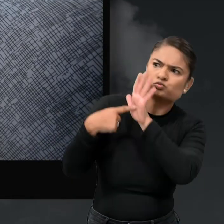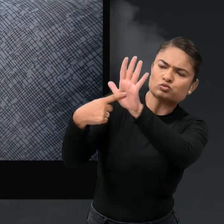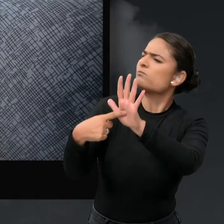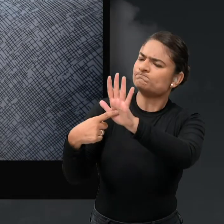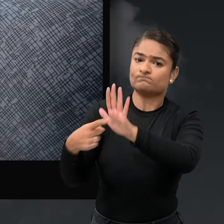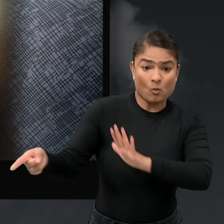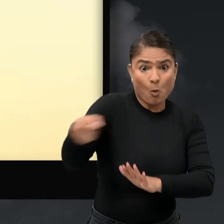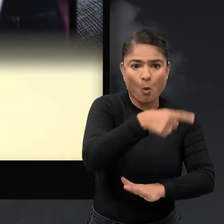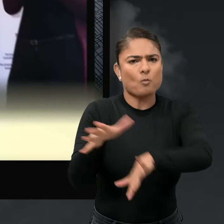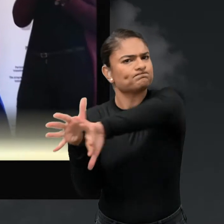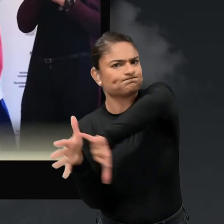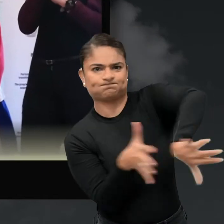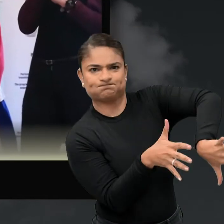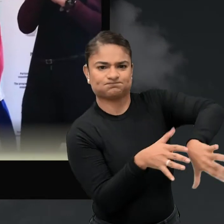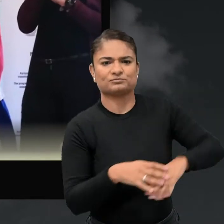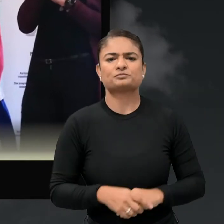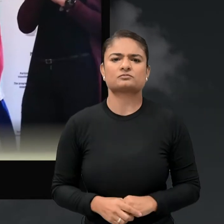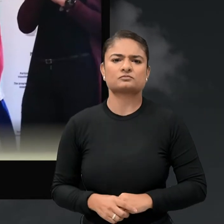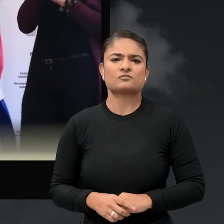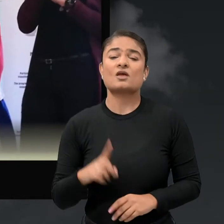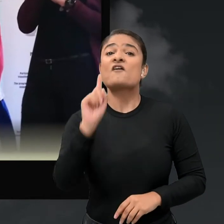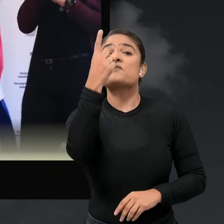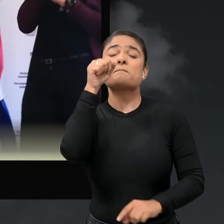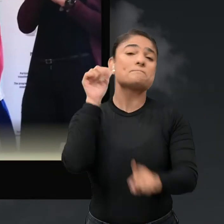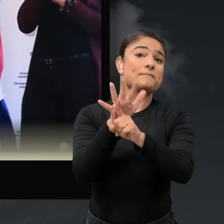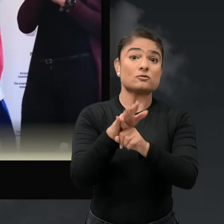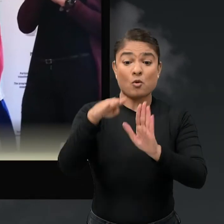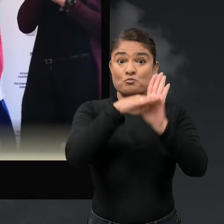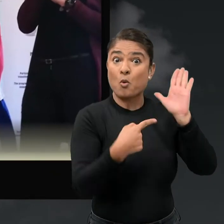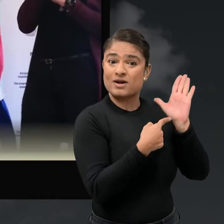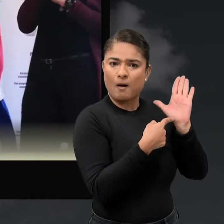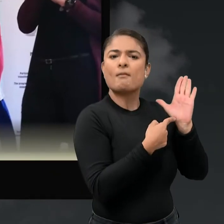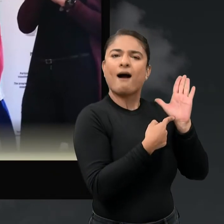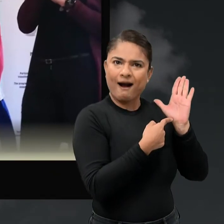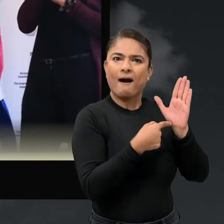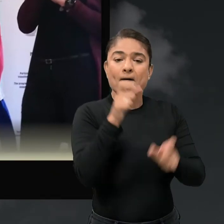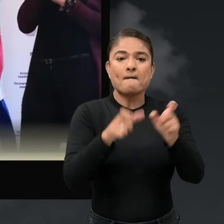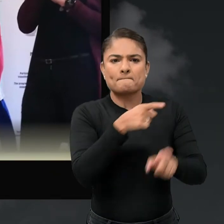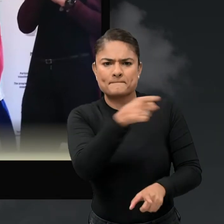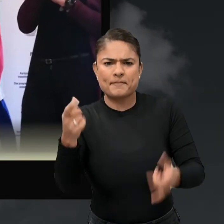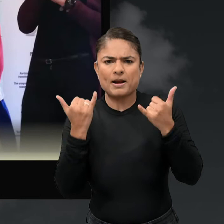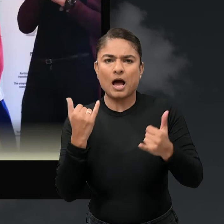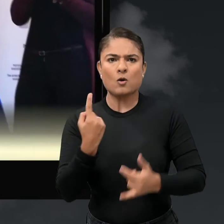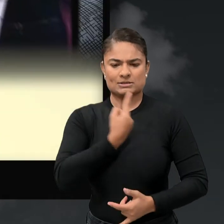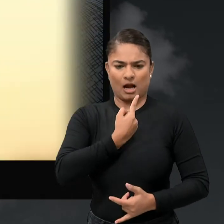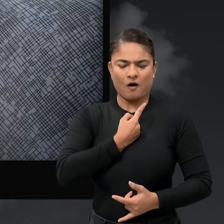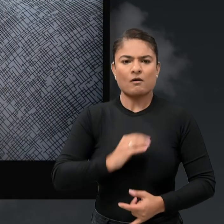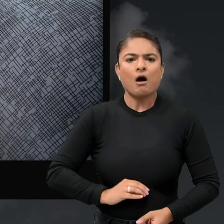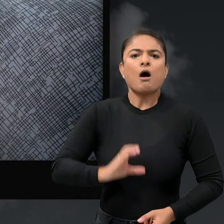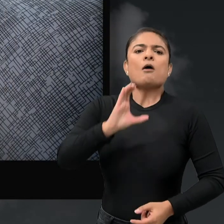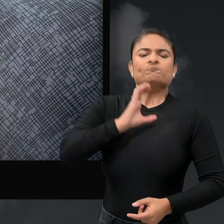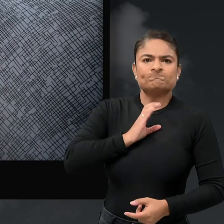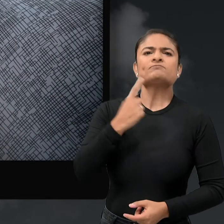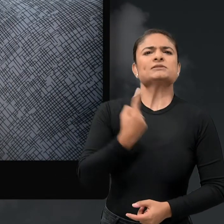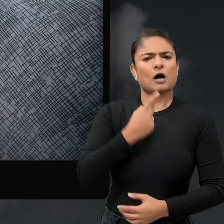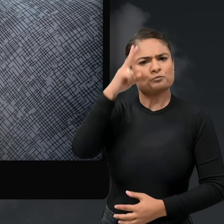something that will actually curb that. The first impact that we saw from the program was